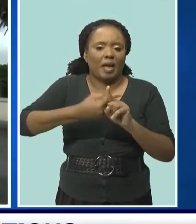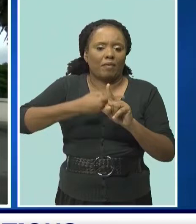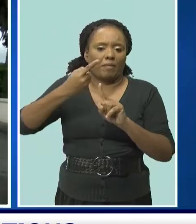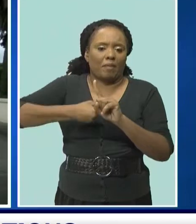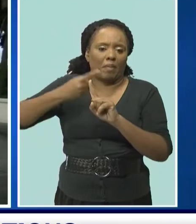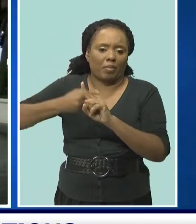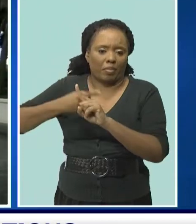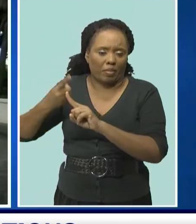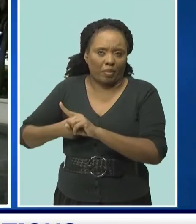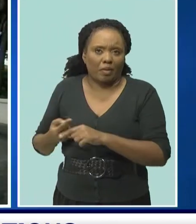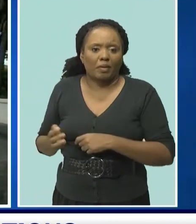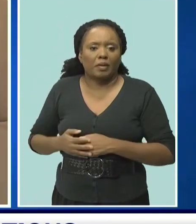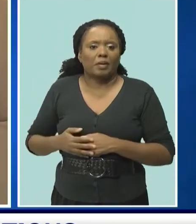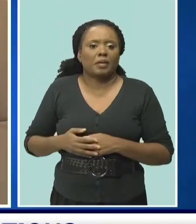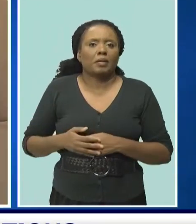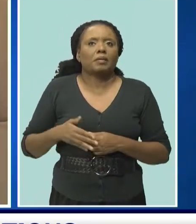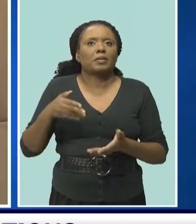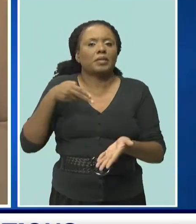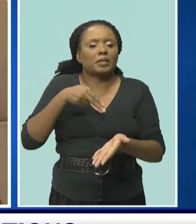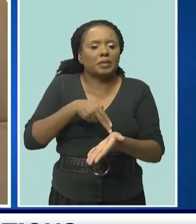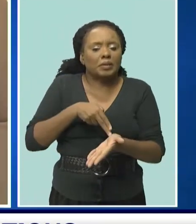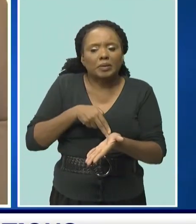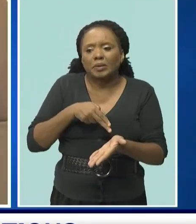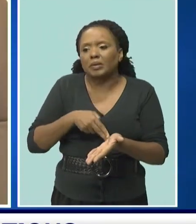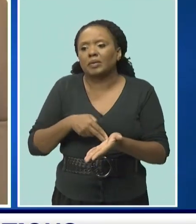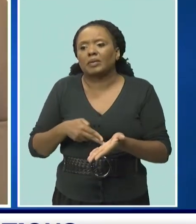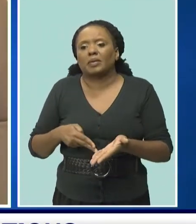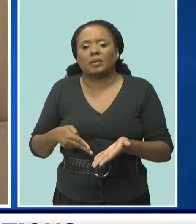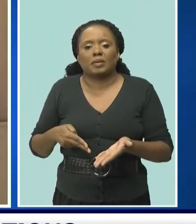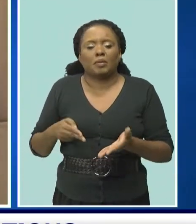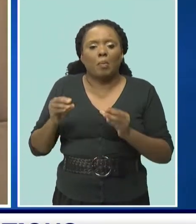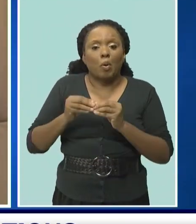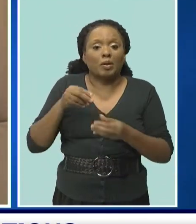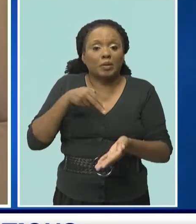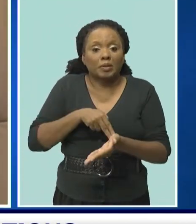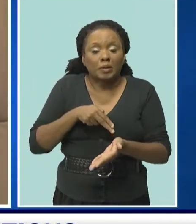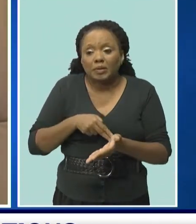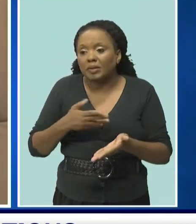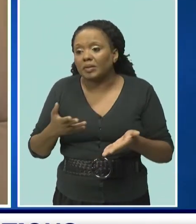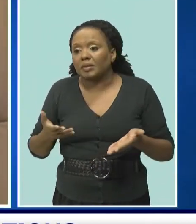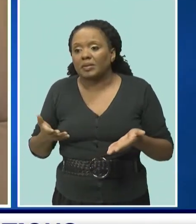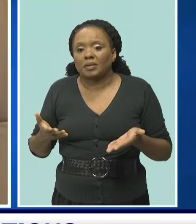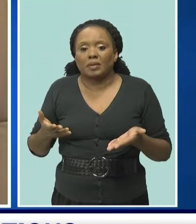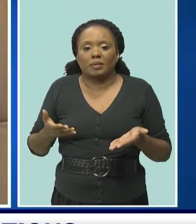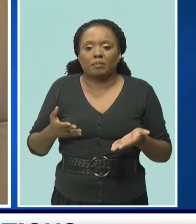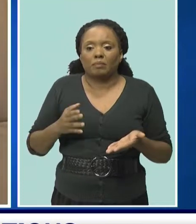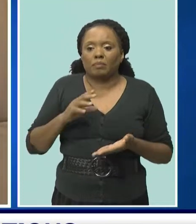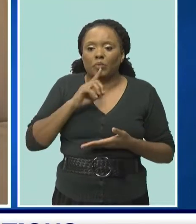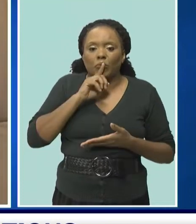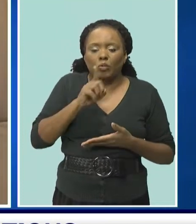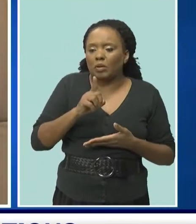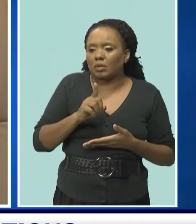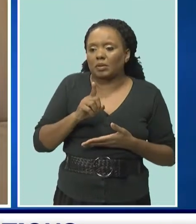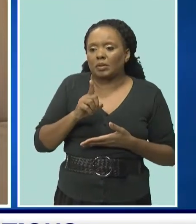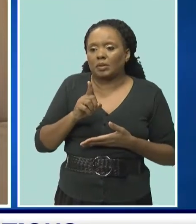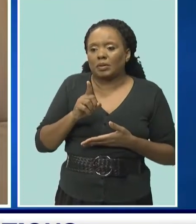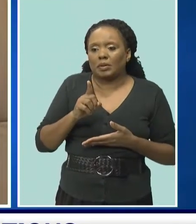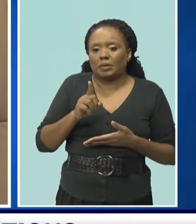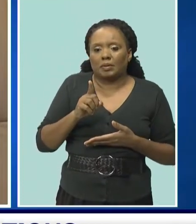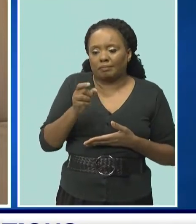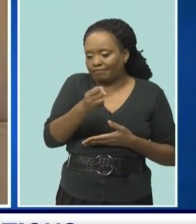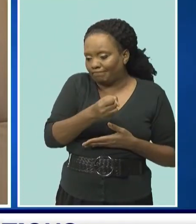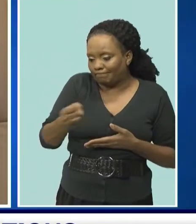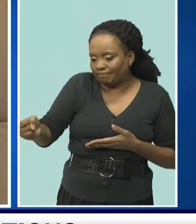in to improve the complement of nurses generally in healthcare. The nurses were put in